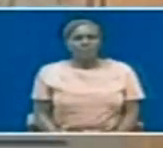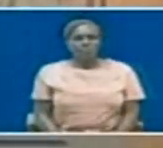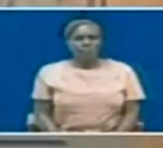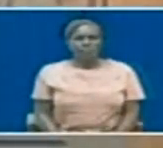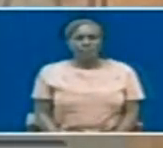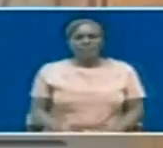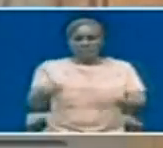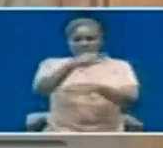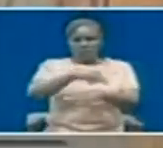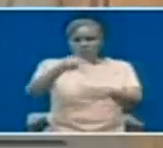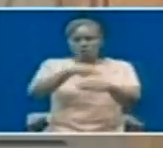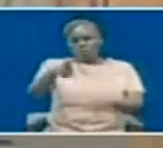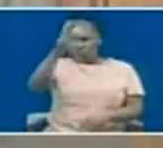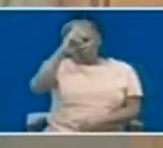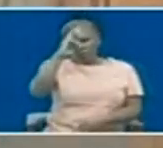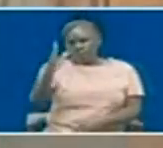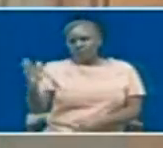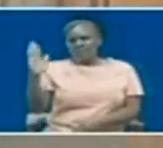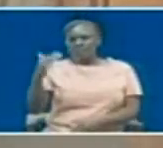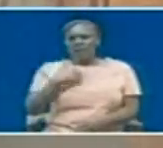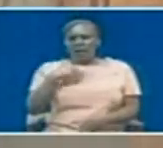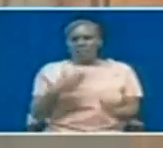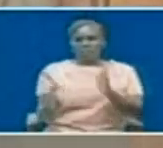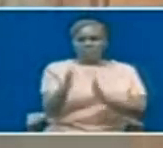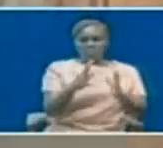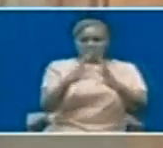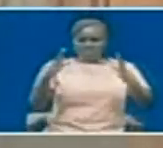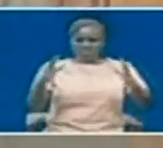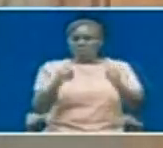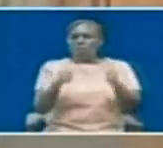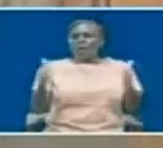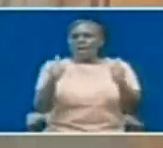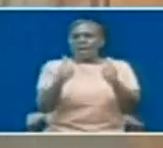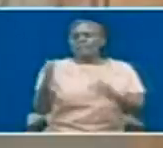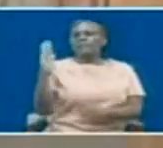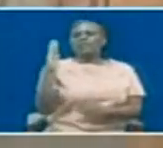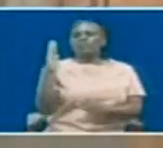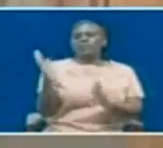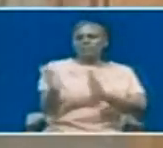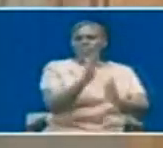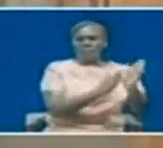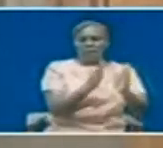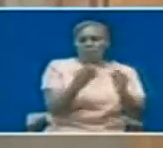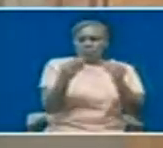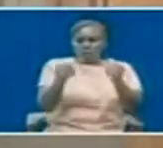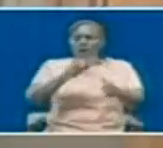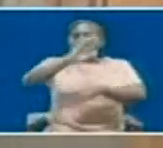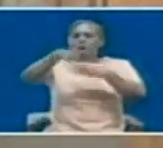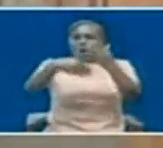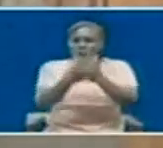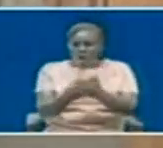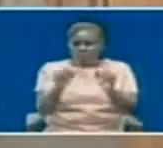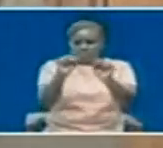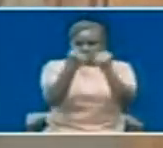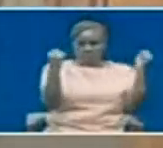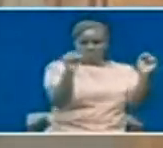The National Police Service has put in place elaborate security arrangements to deal with all